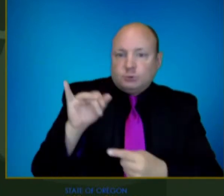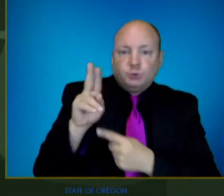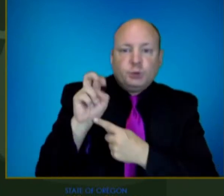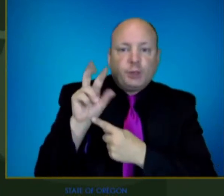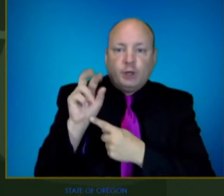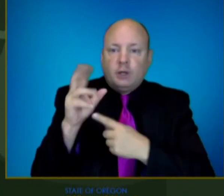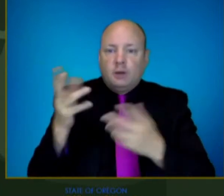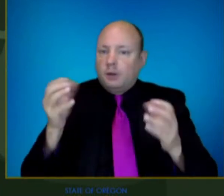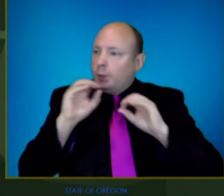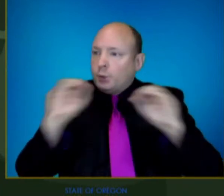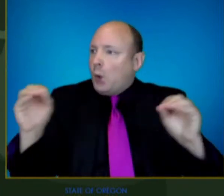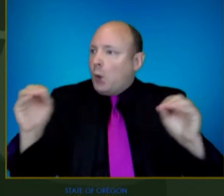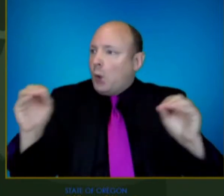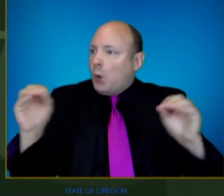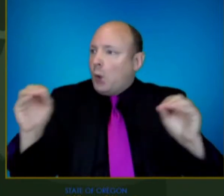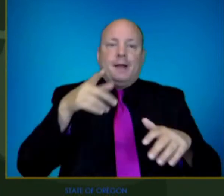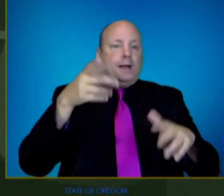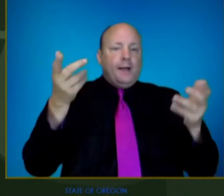to take care of